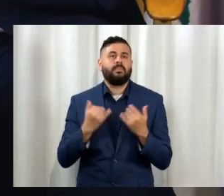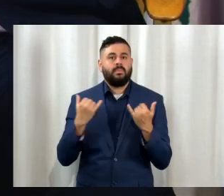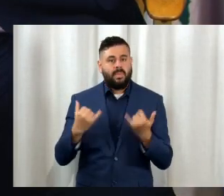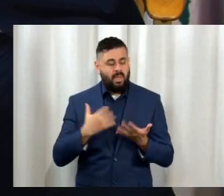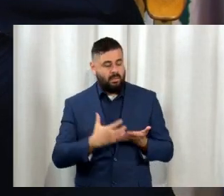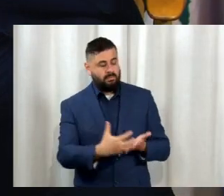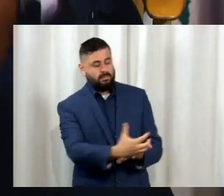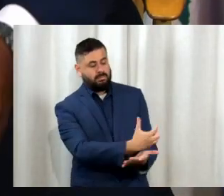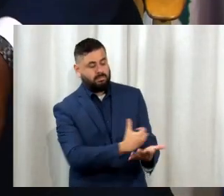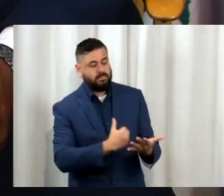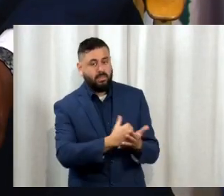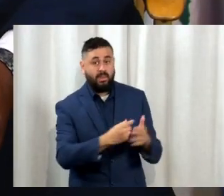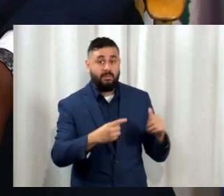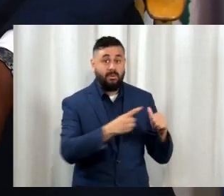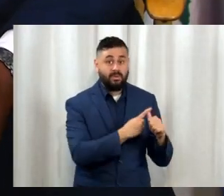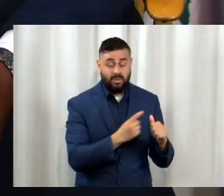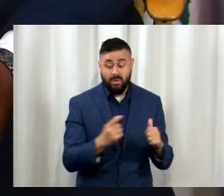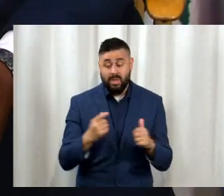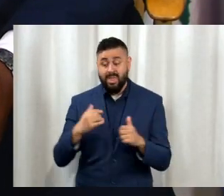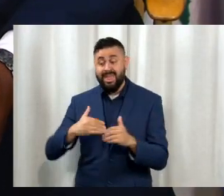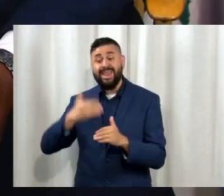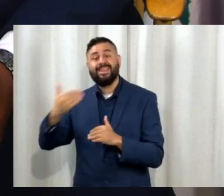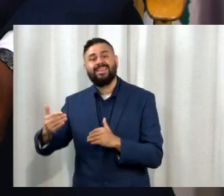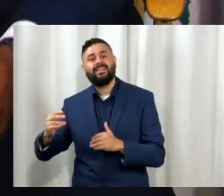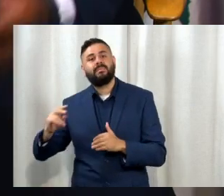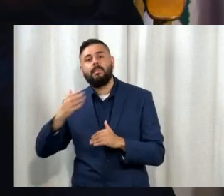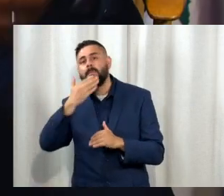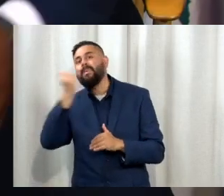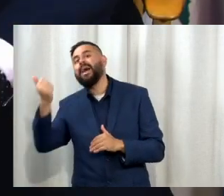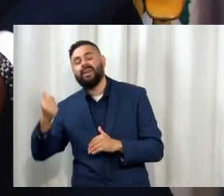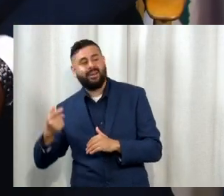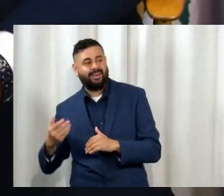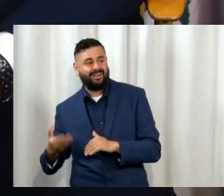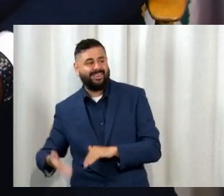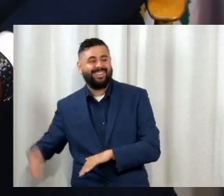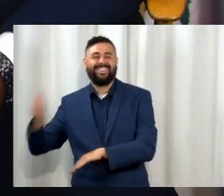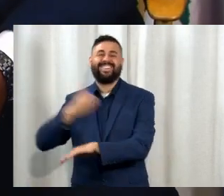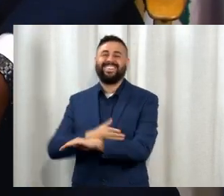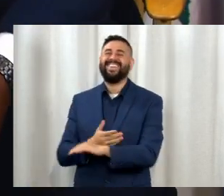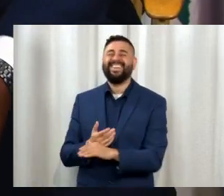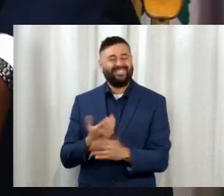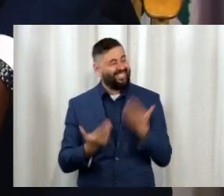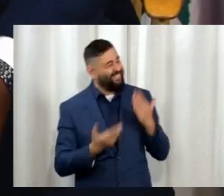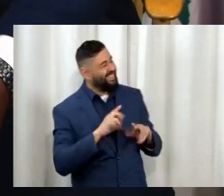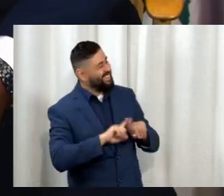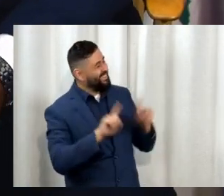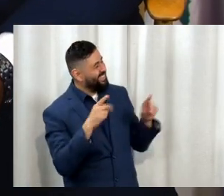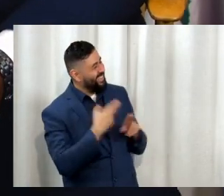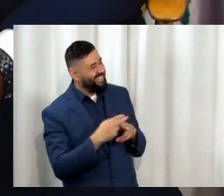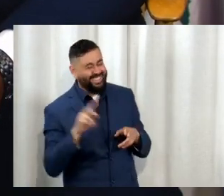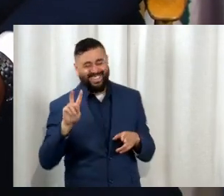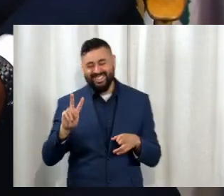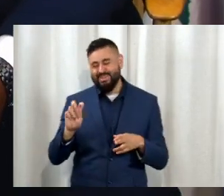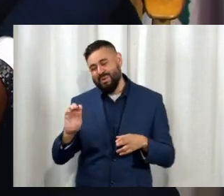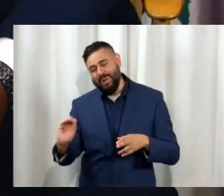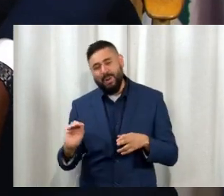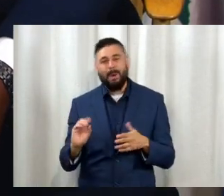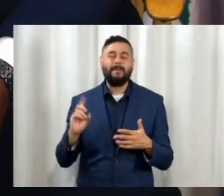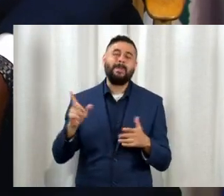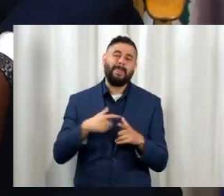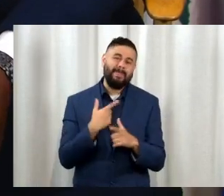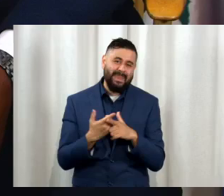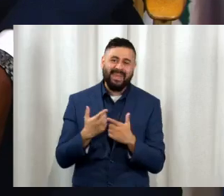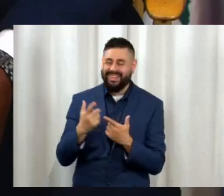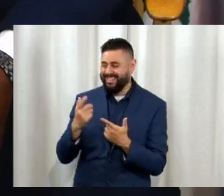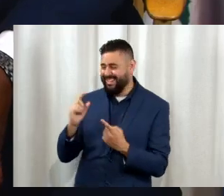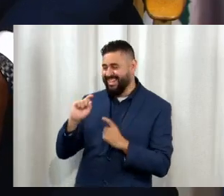and use it to create Everyone Home 2.0, or that next version. We might have a different name. Yeah, might have a different name. So 2.0, it's the next one, and then we'll give it a good